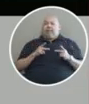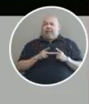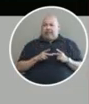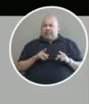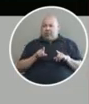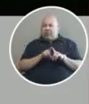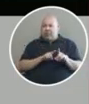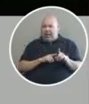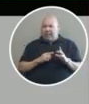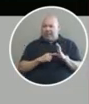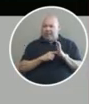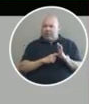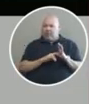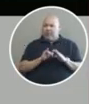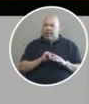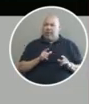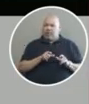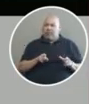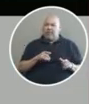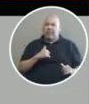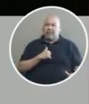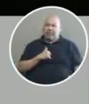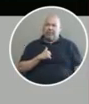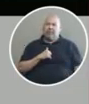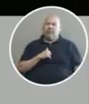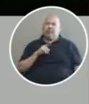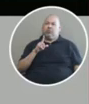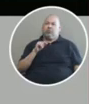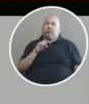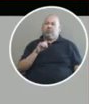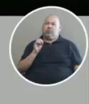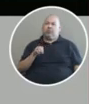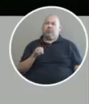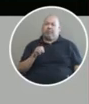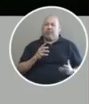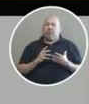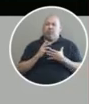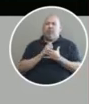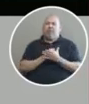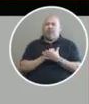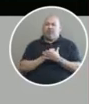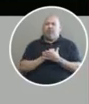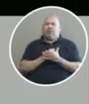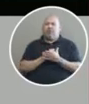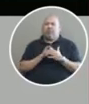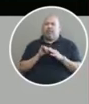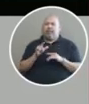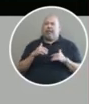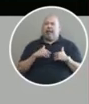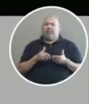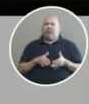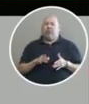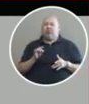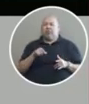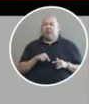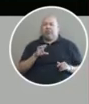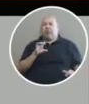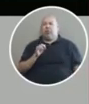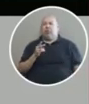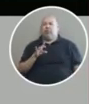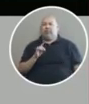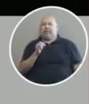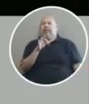They also have to demonstrate that there's been at least 20% of revenue that they have lost due to this